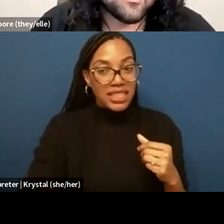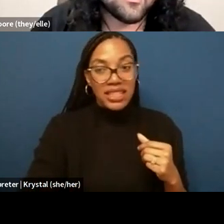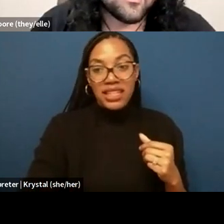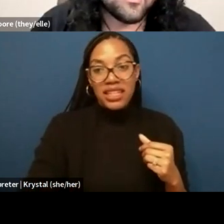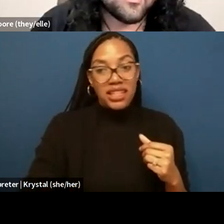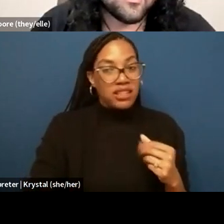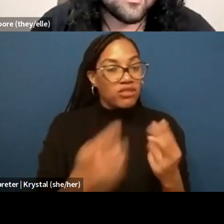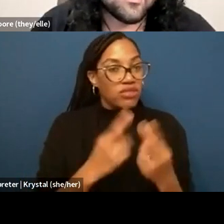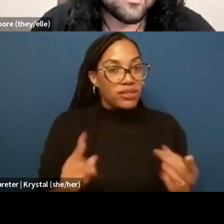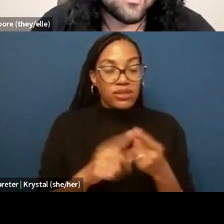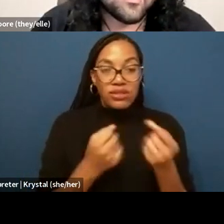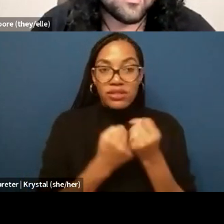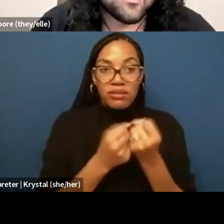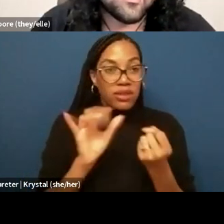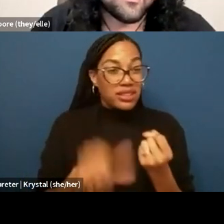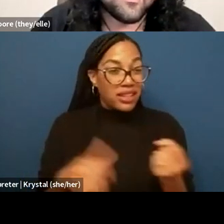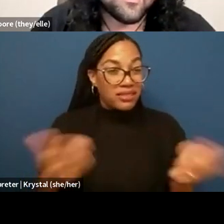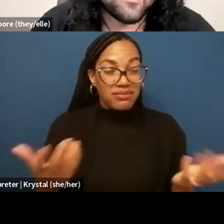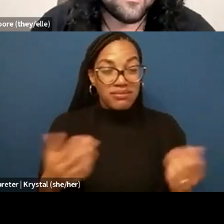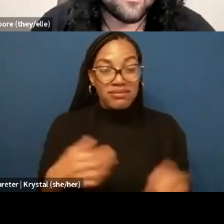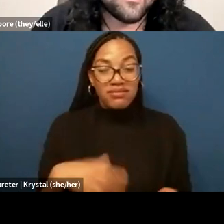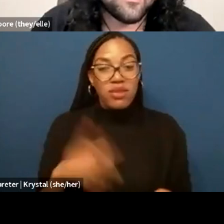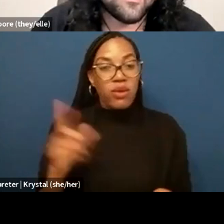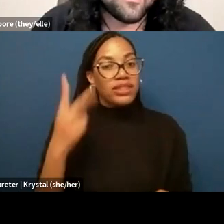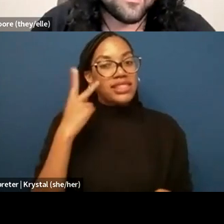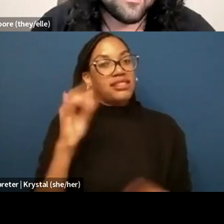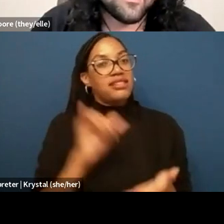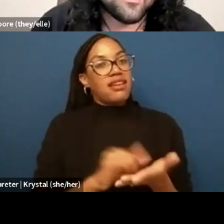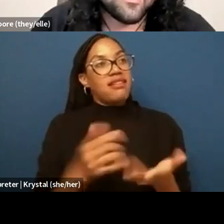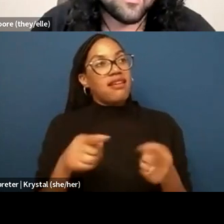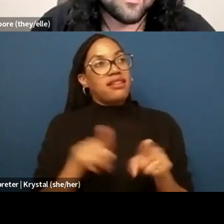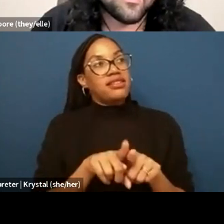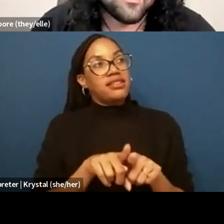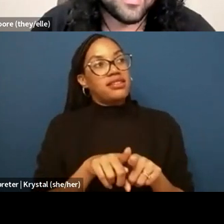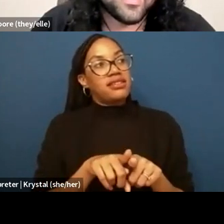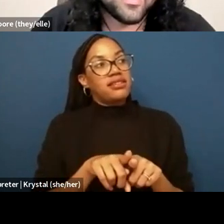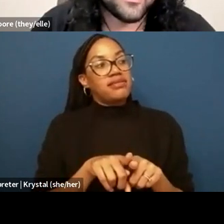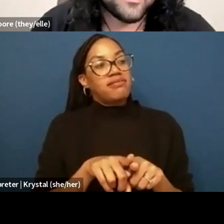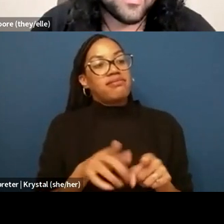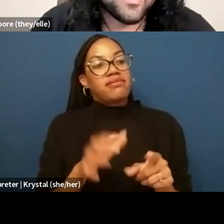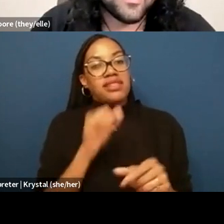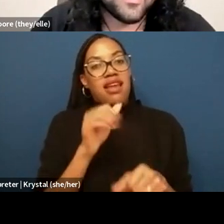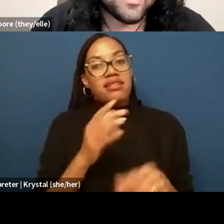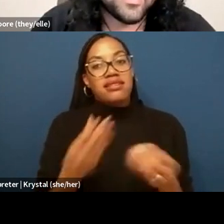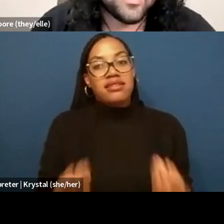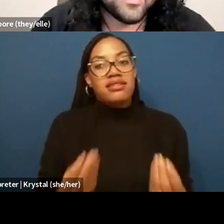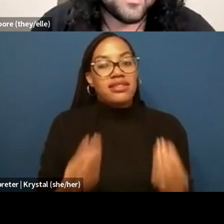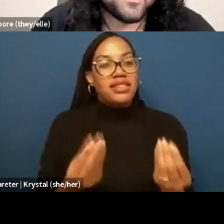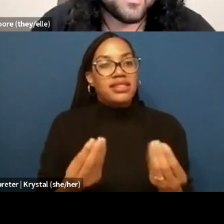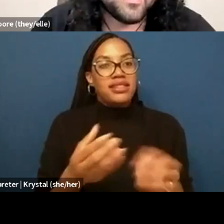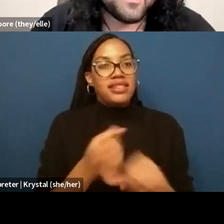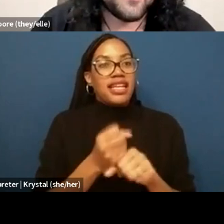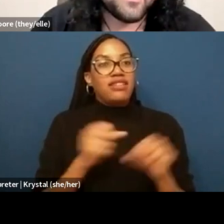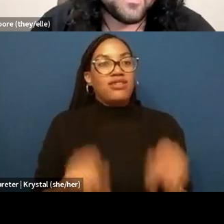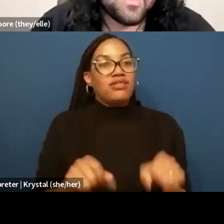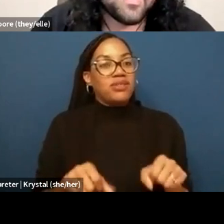support that. It's just kind of seen as in an intangible. But I'm like, yeah, that for something being so intangible, I'm thinking everybody